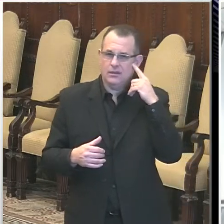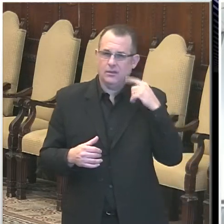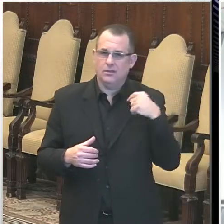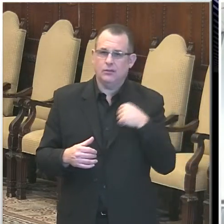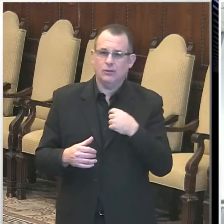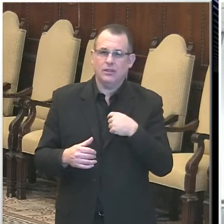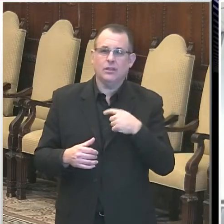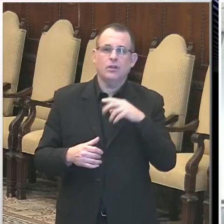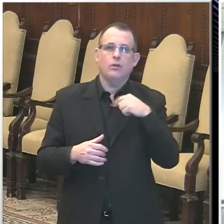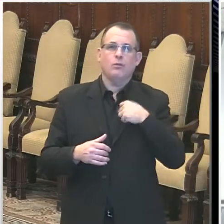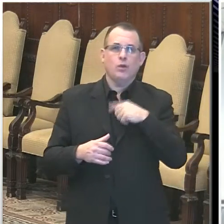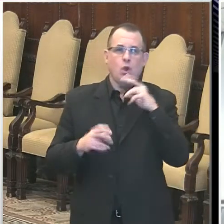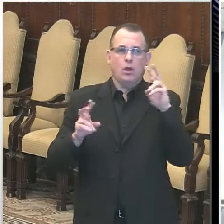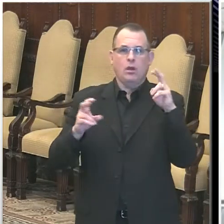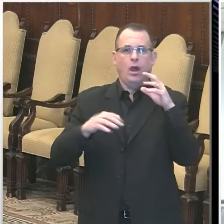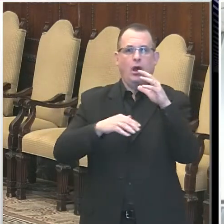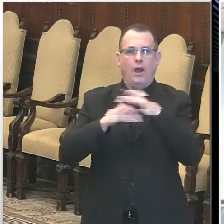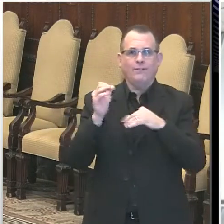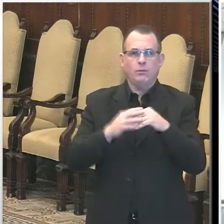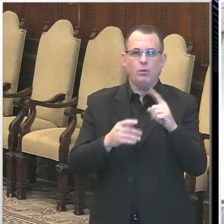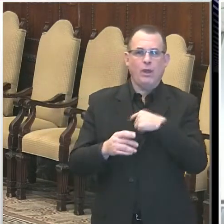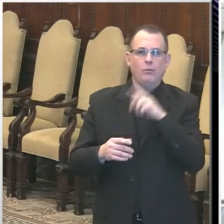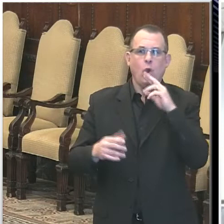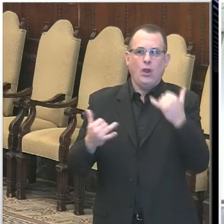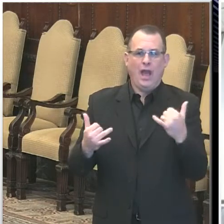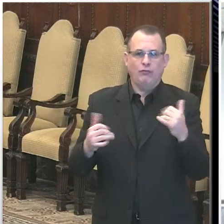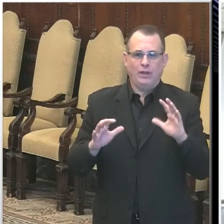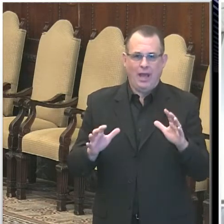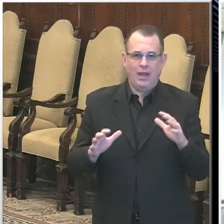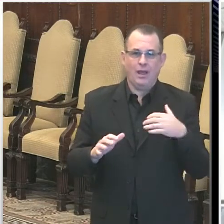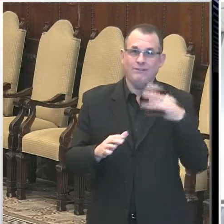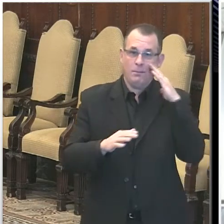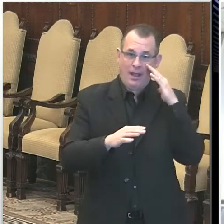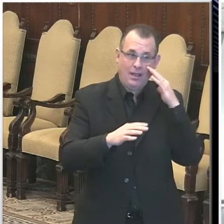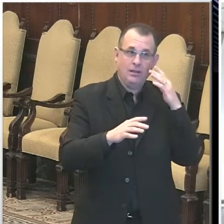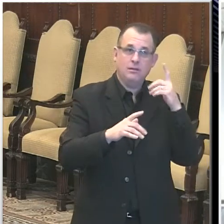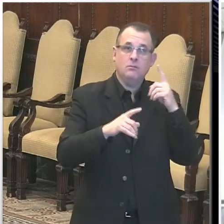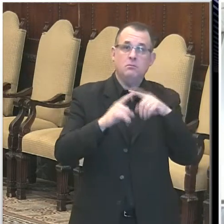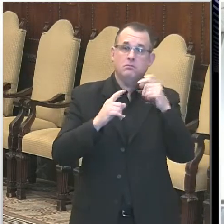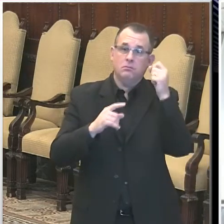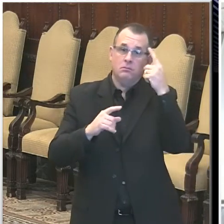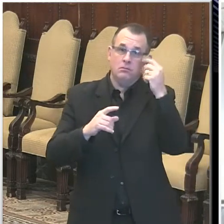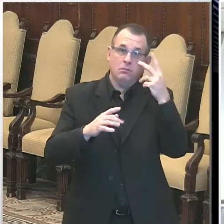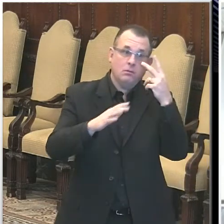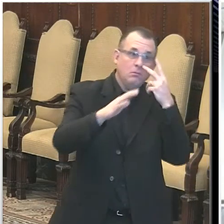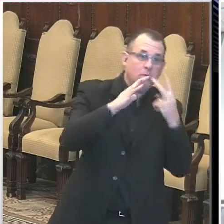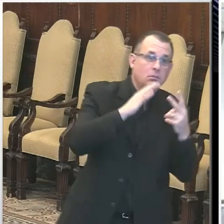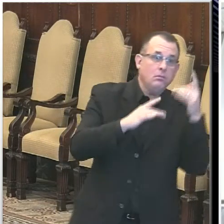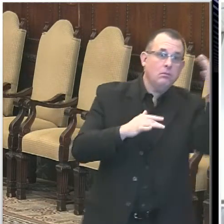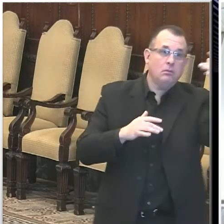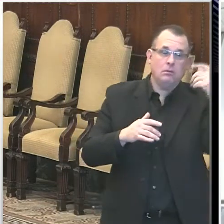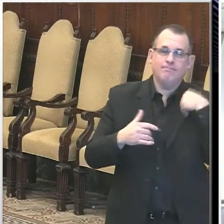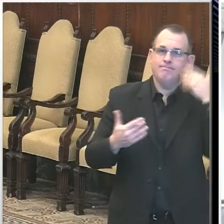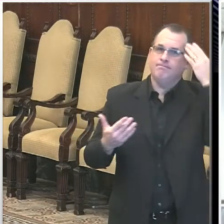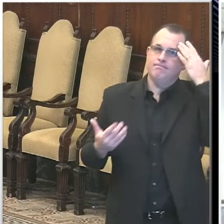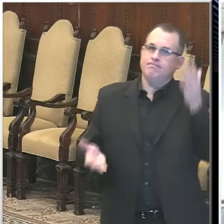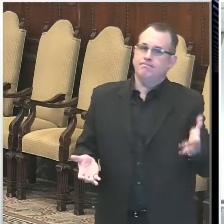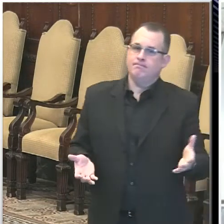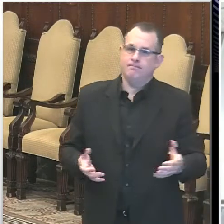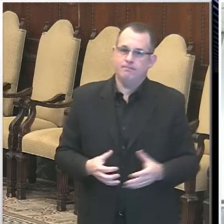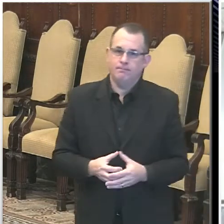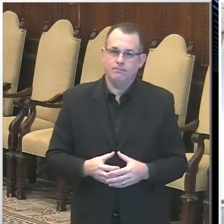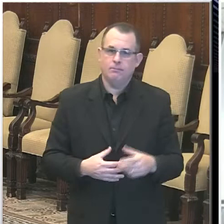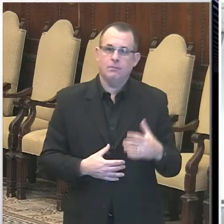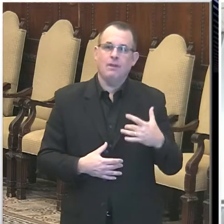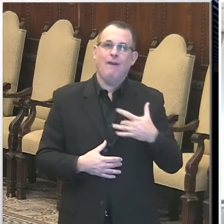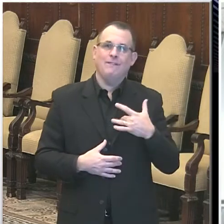But I don't think any of us can predict the future. And I think there's also a recognition that we're going to need additional quarantine and isolation space